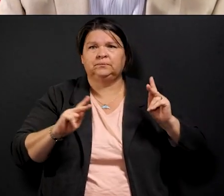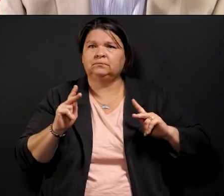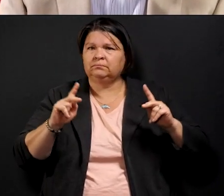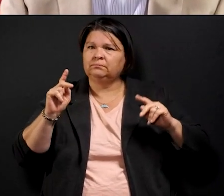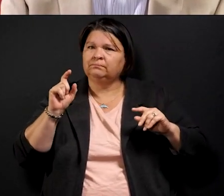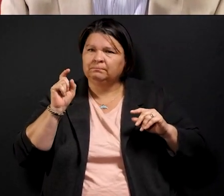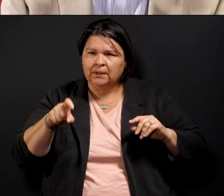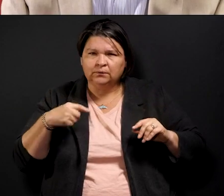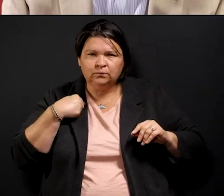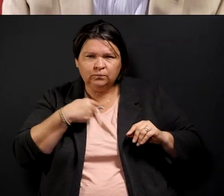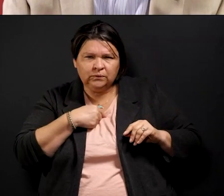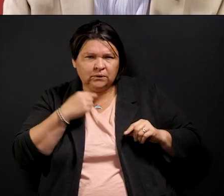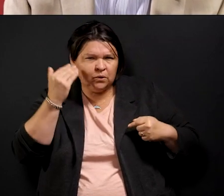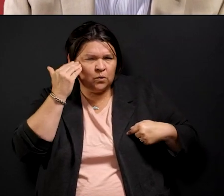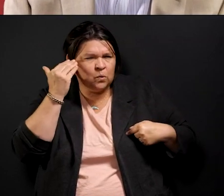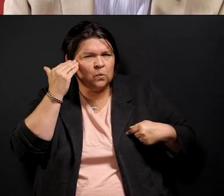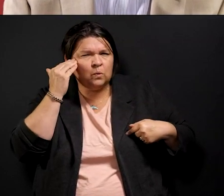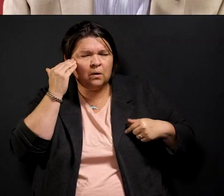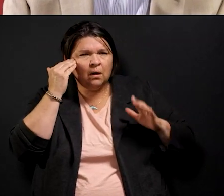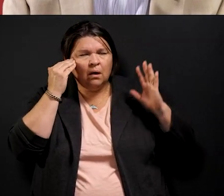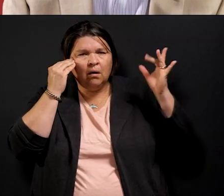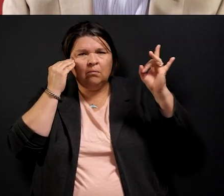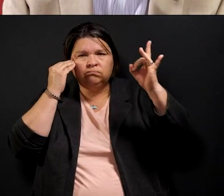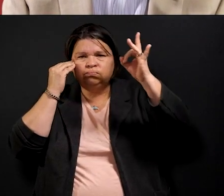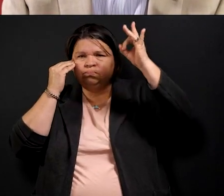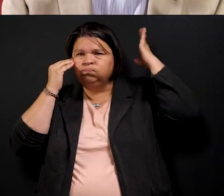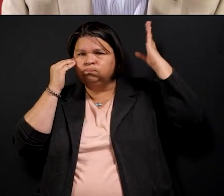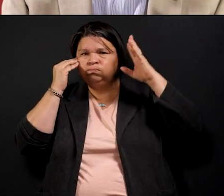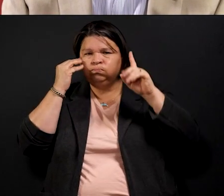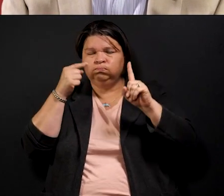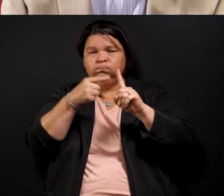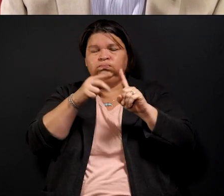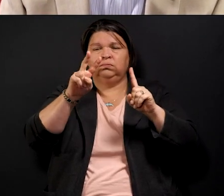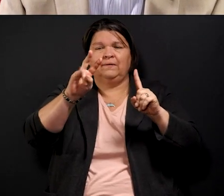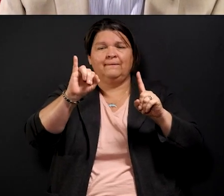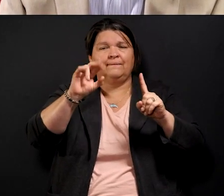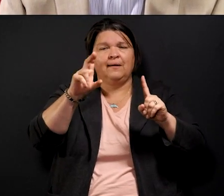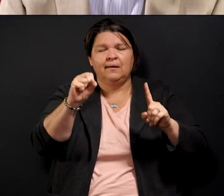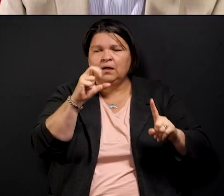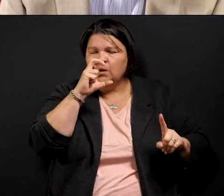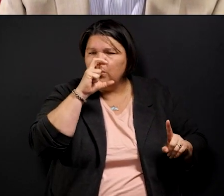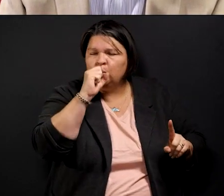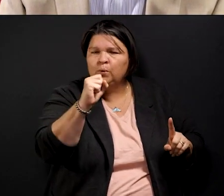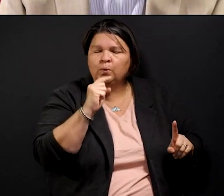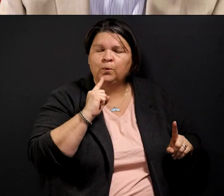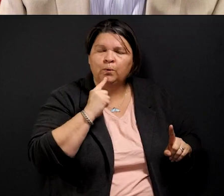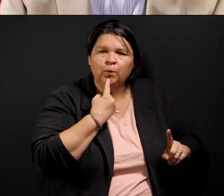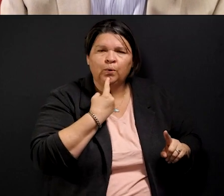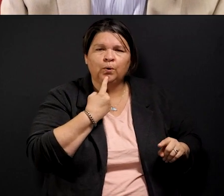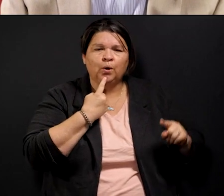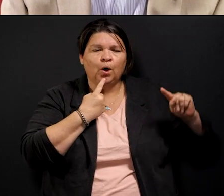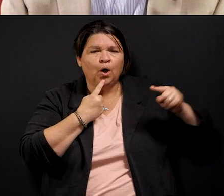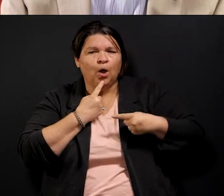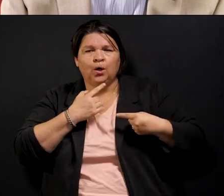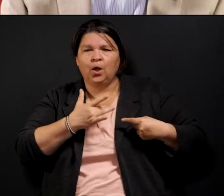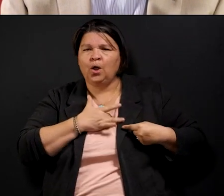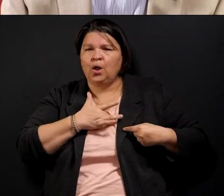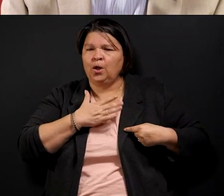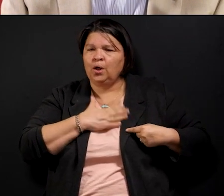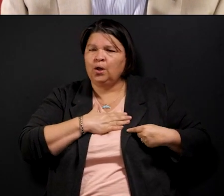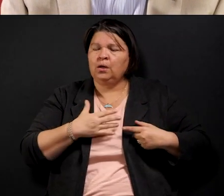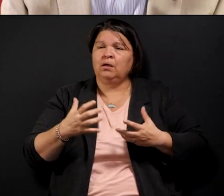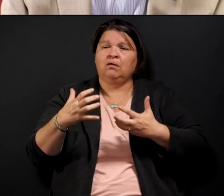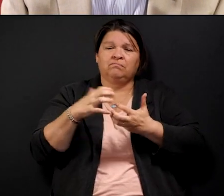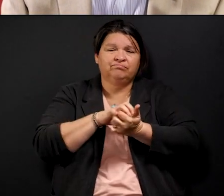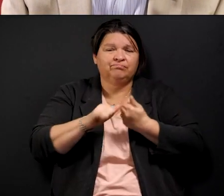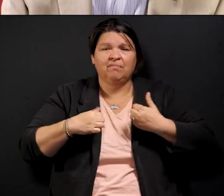nasty bug. Do not take it lightly. It messes with your heart. It chews up your lungs. And we're finding out now it even chews up your kidneys and your liver,